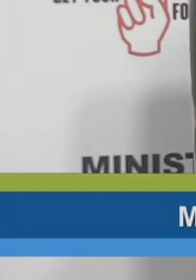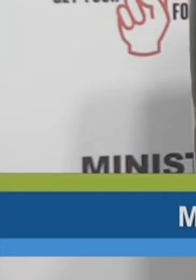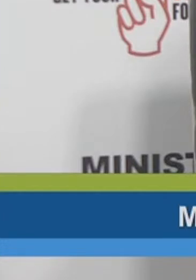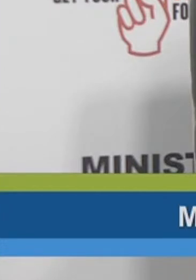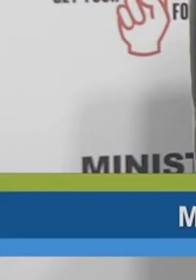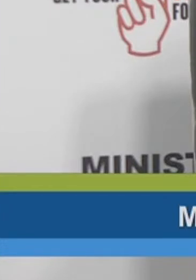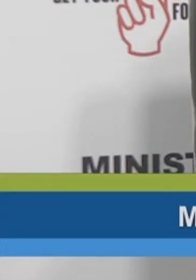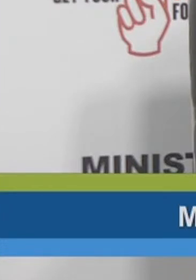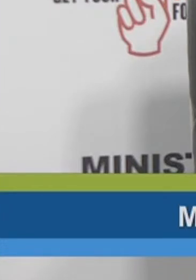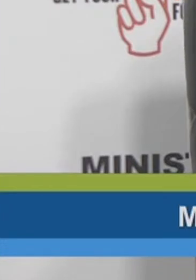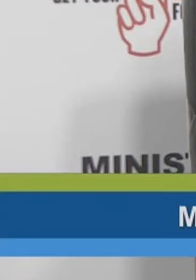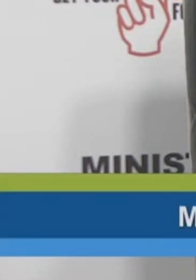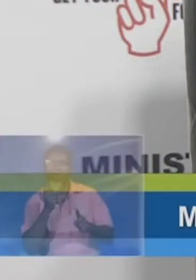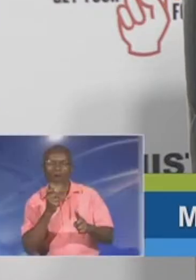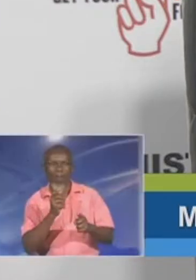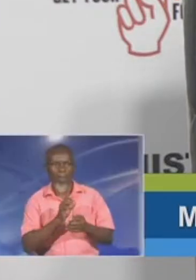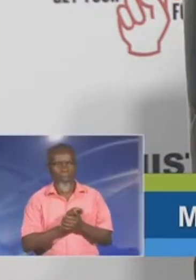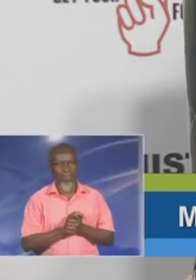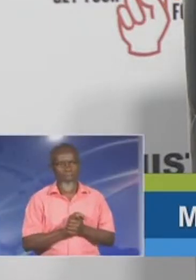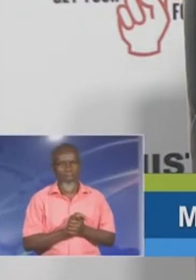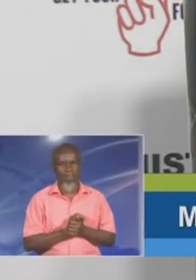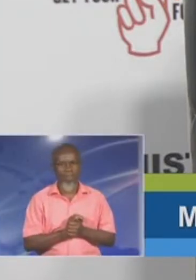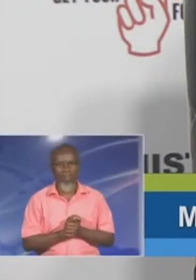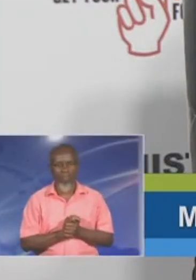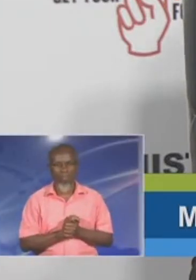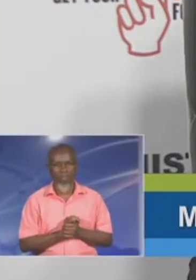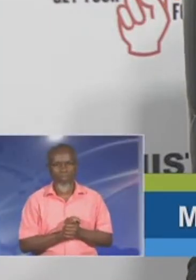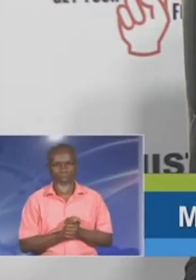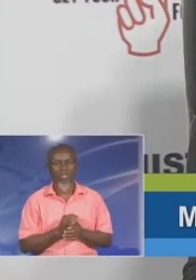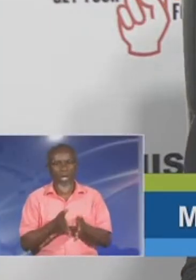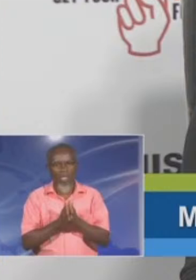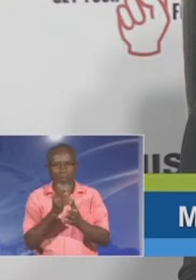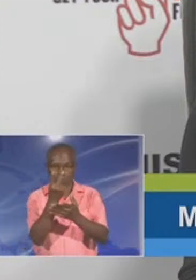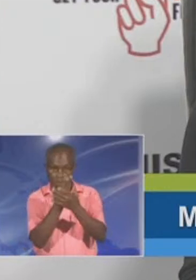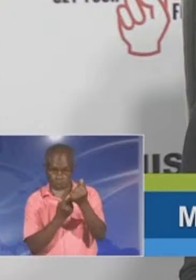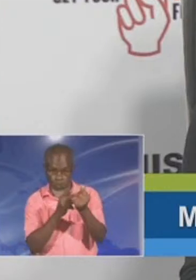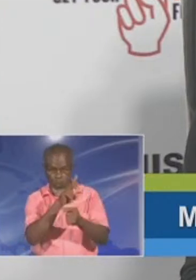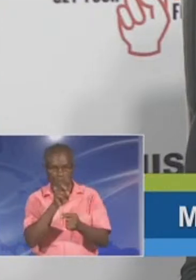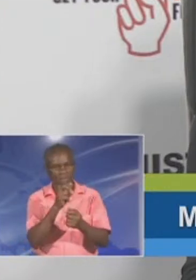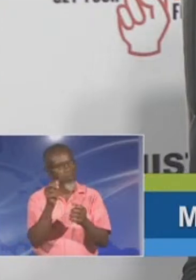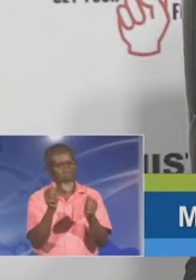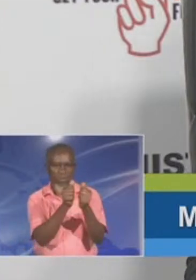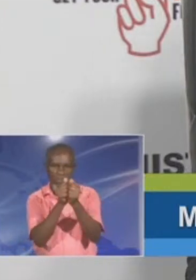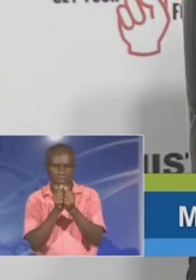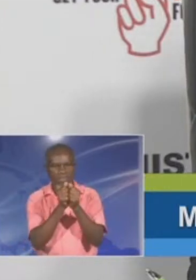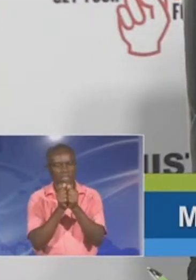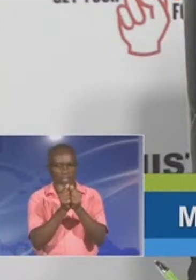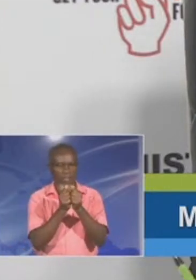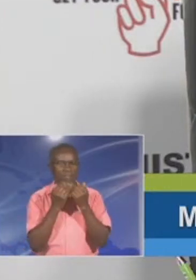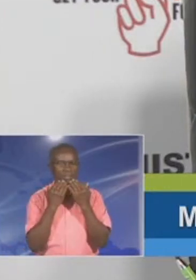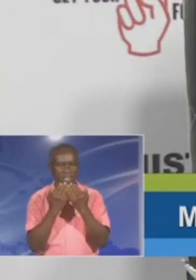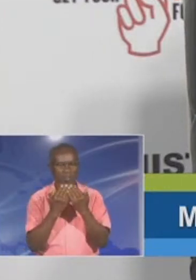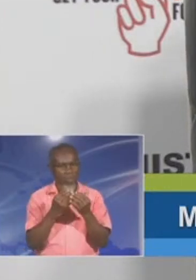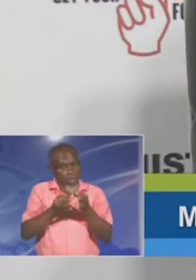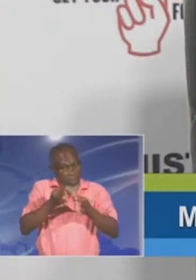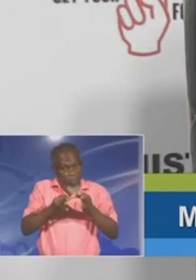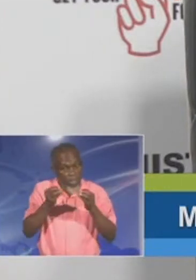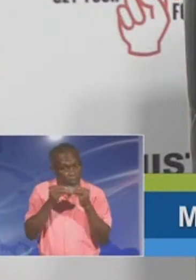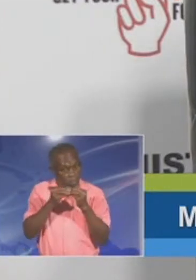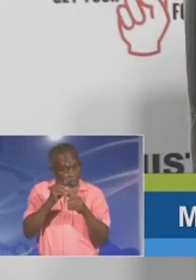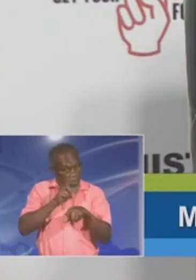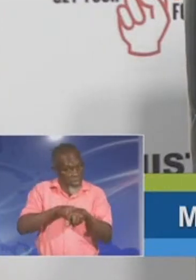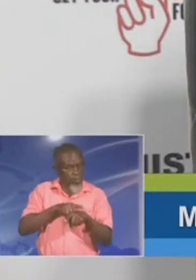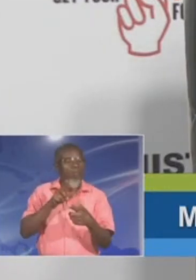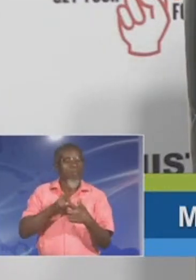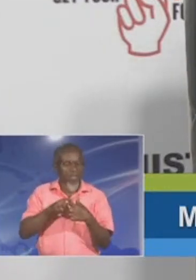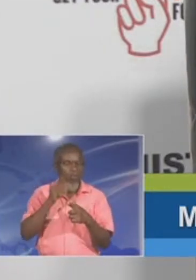We ask you to keep your questions brief and pose both at the same time. And if we have additional time, we will come around